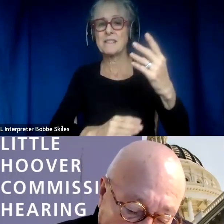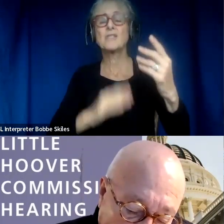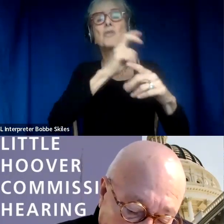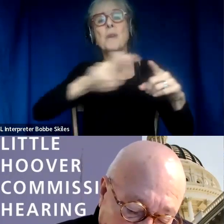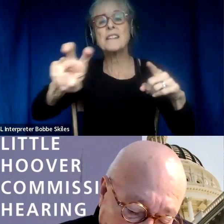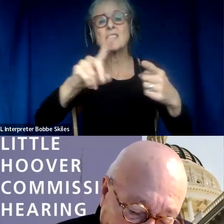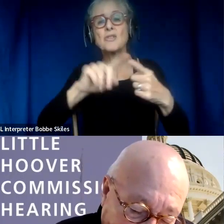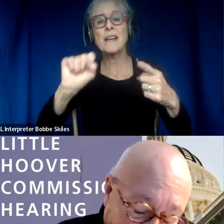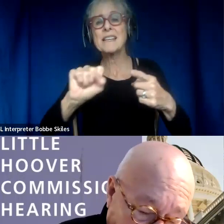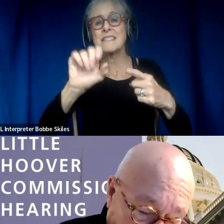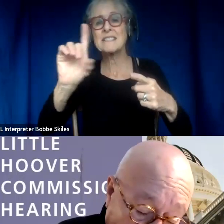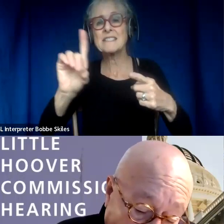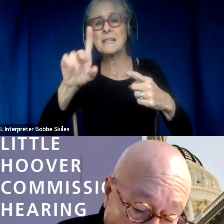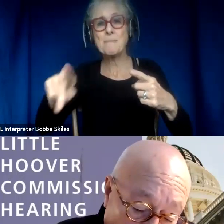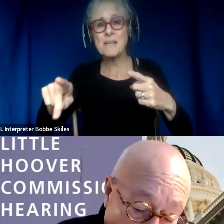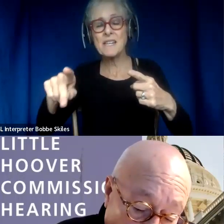to SDP.